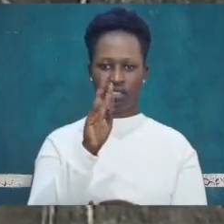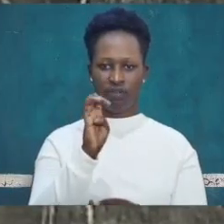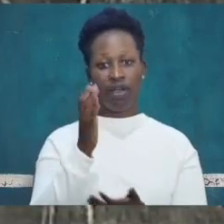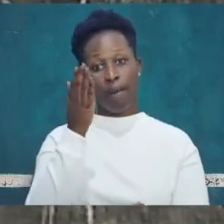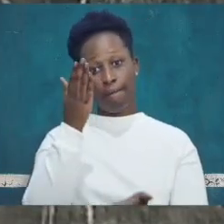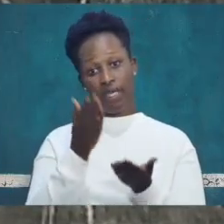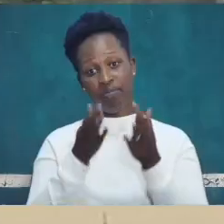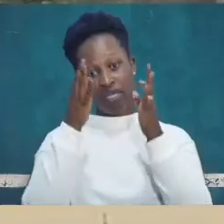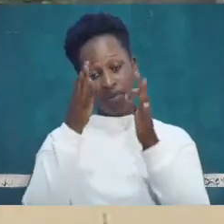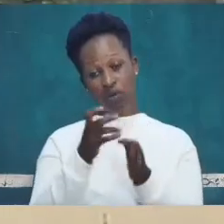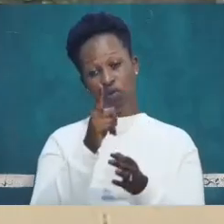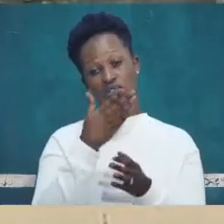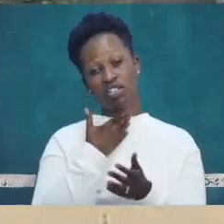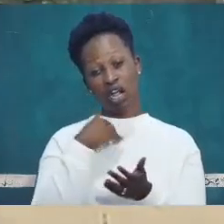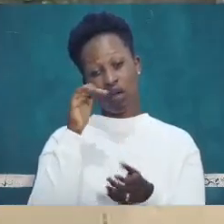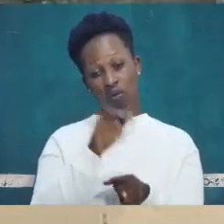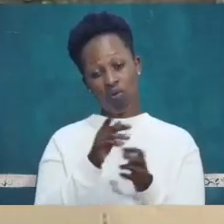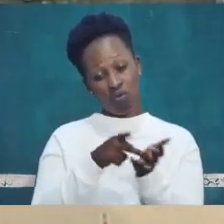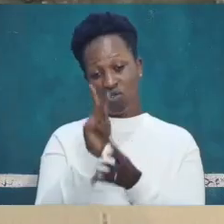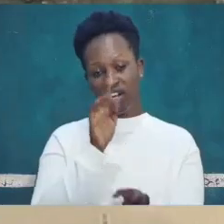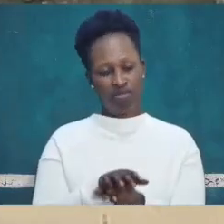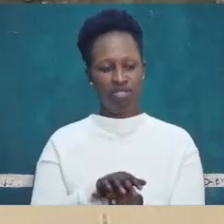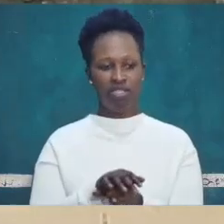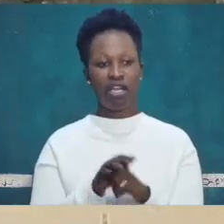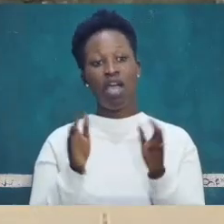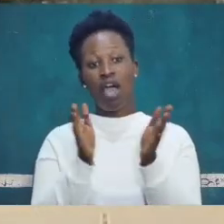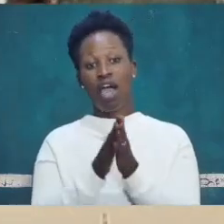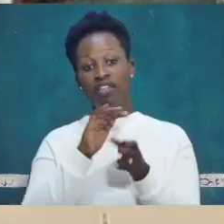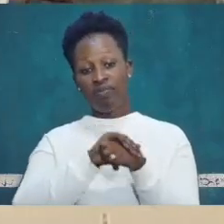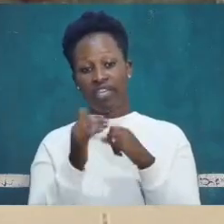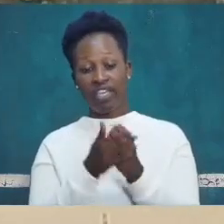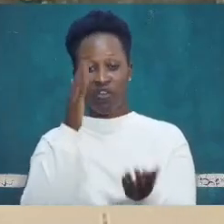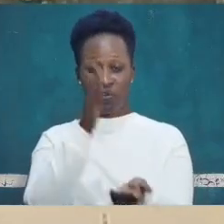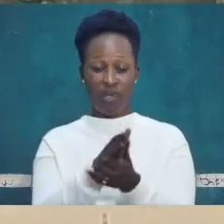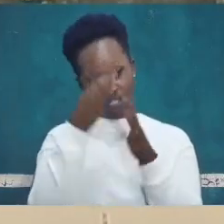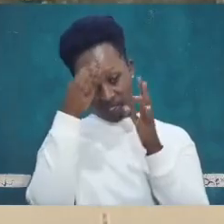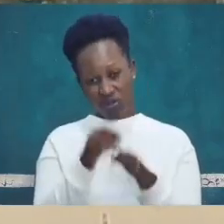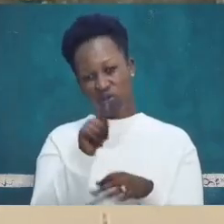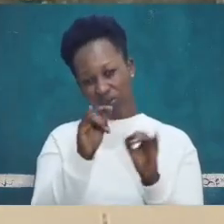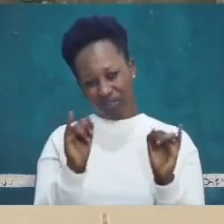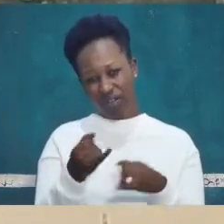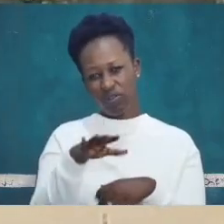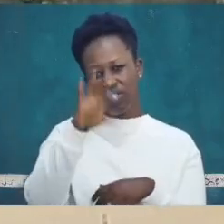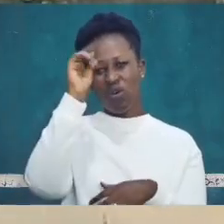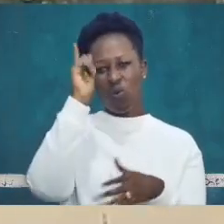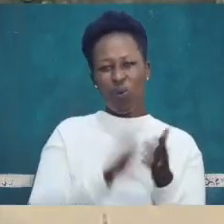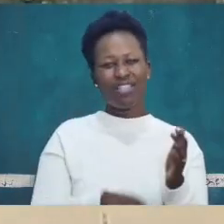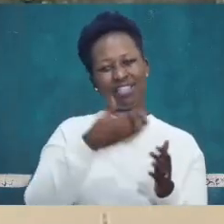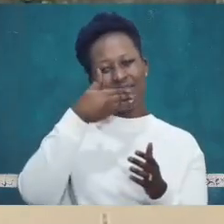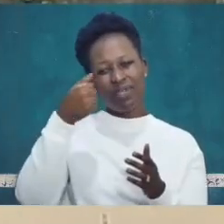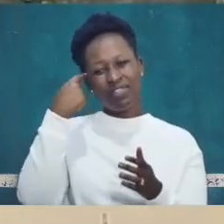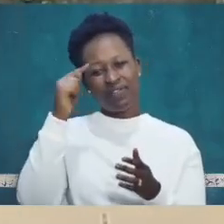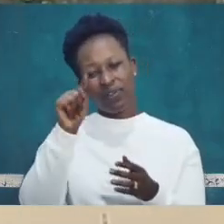that are very many, among alternatives. And making a right decision, you are trying to choose what is the best for